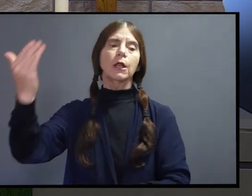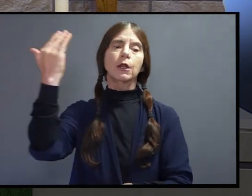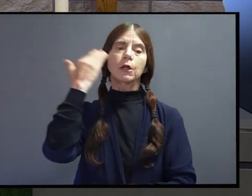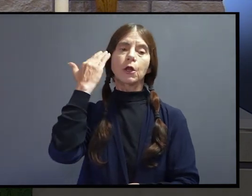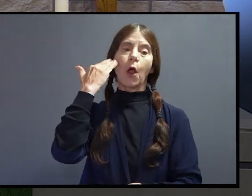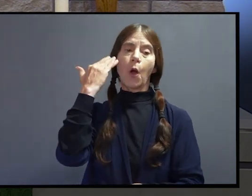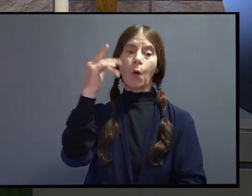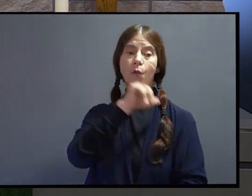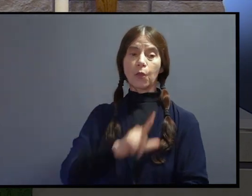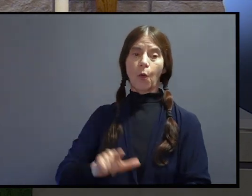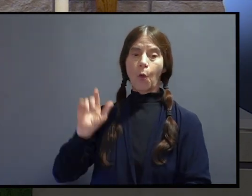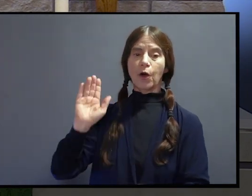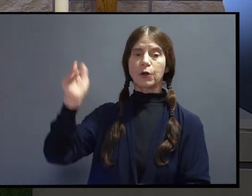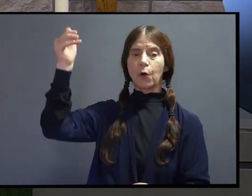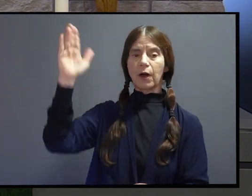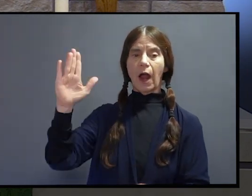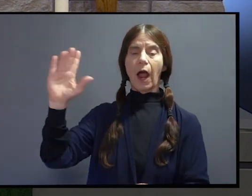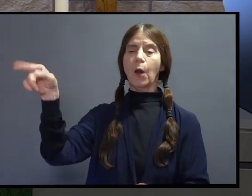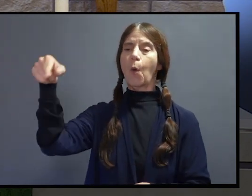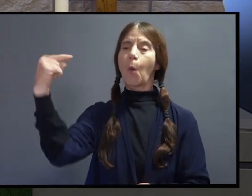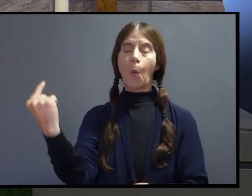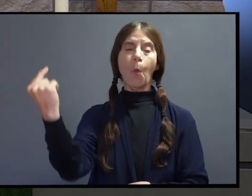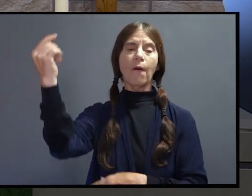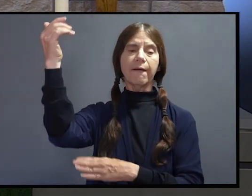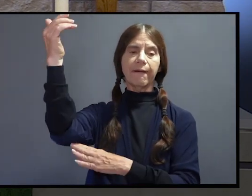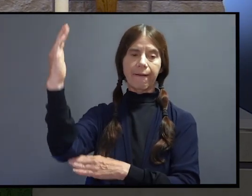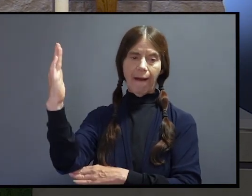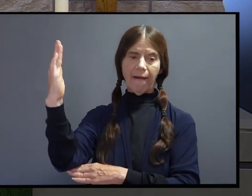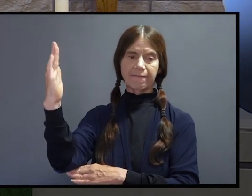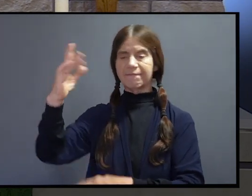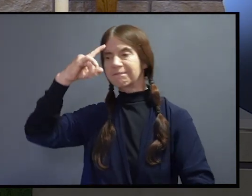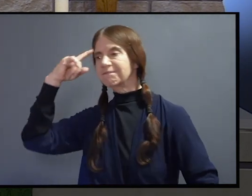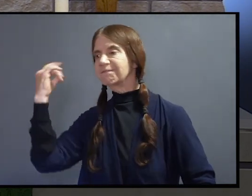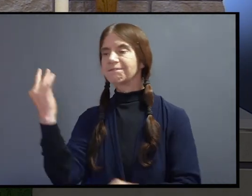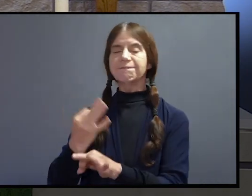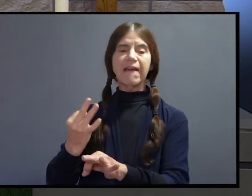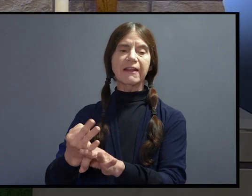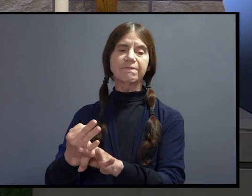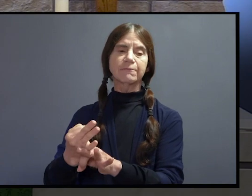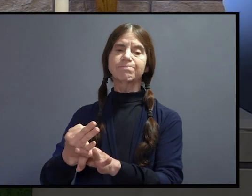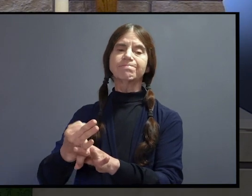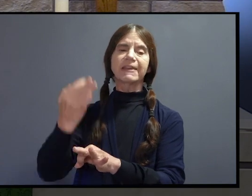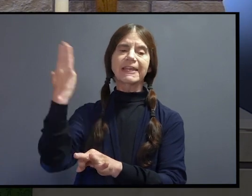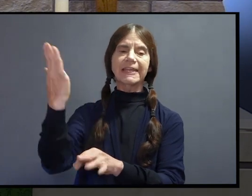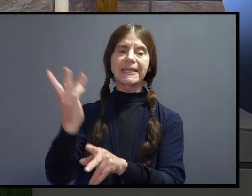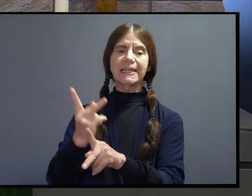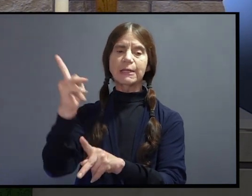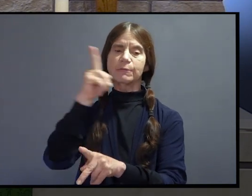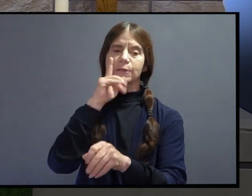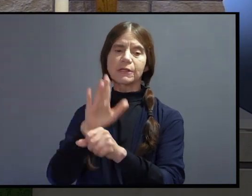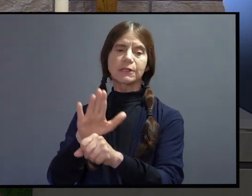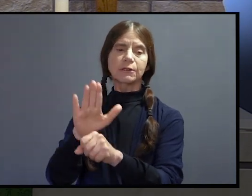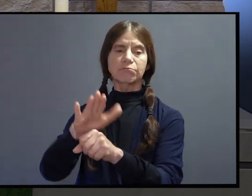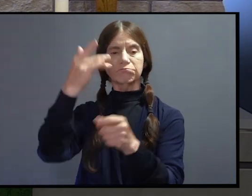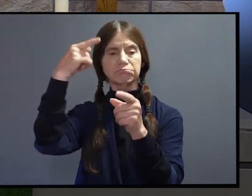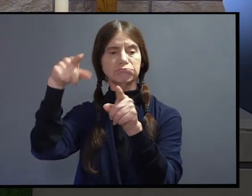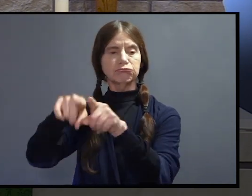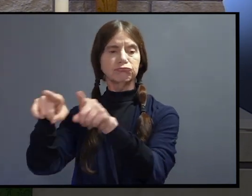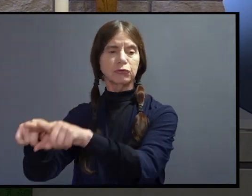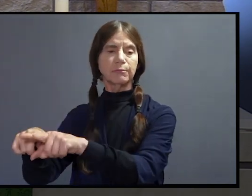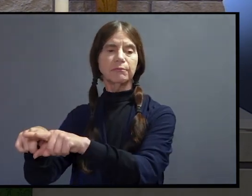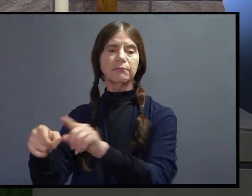the hand of Pharaoh, king of Egypt. Know, therefore, that the Lord your God is